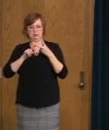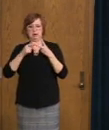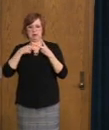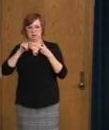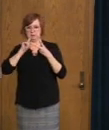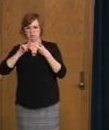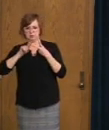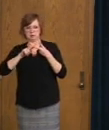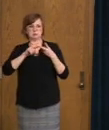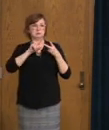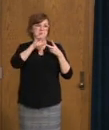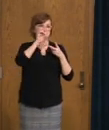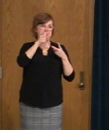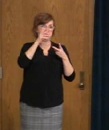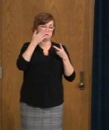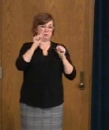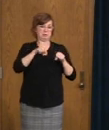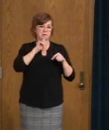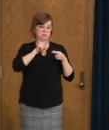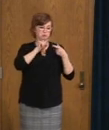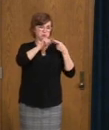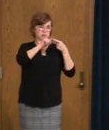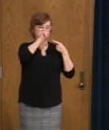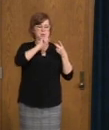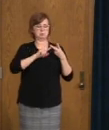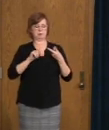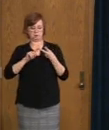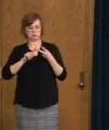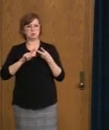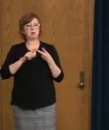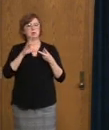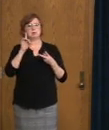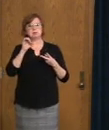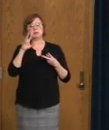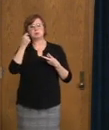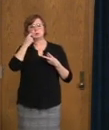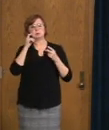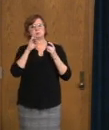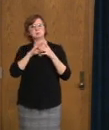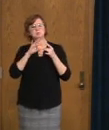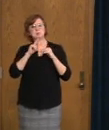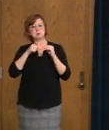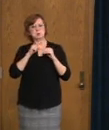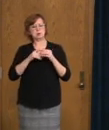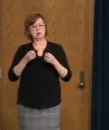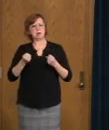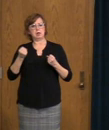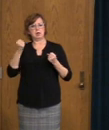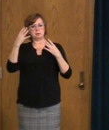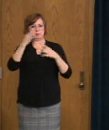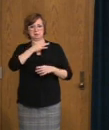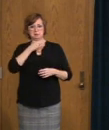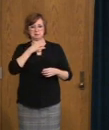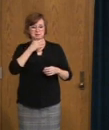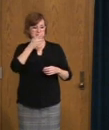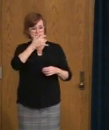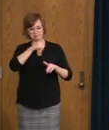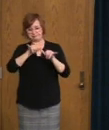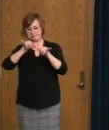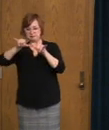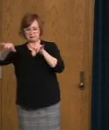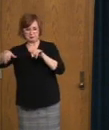So I think as Derek has outlined, one of the single biggest challenges we're facing is the number of staff that are being taken out of service because they're either